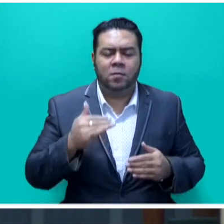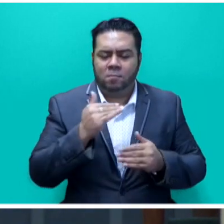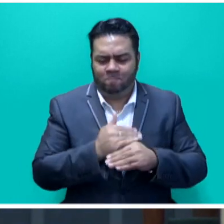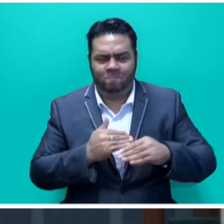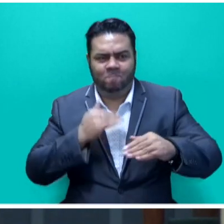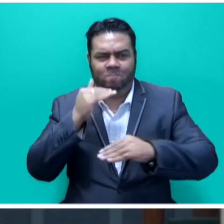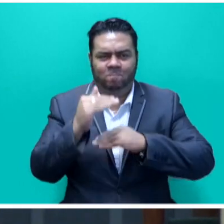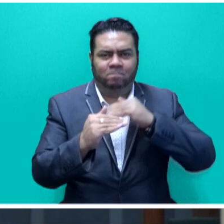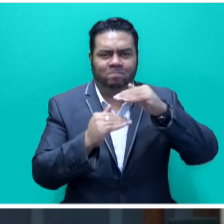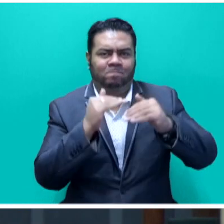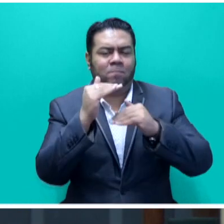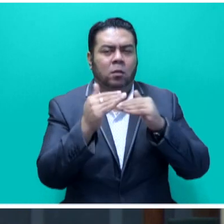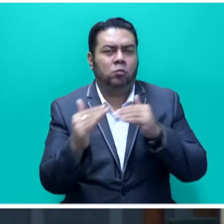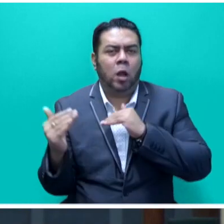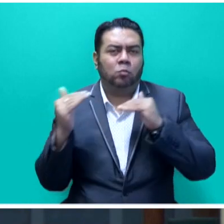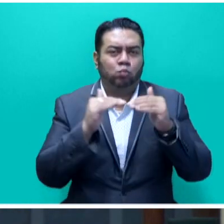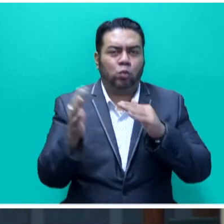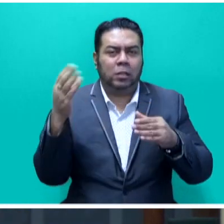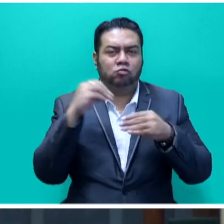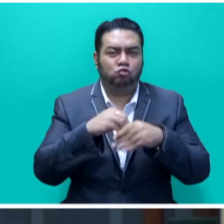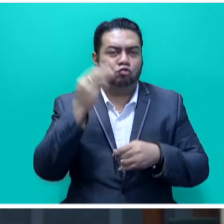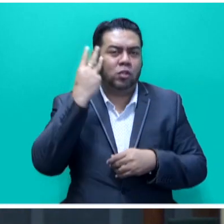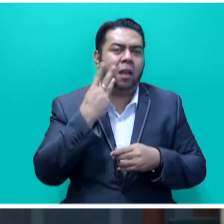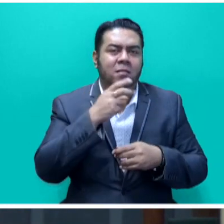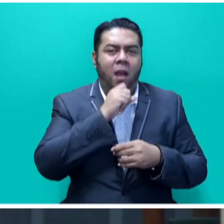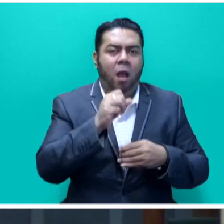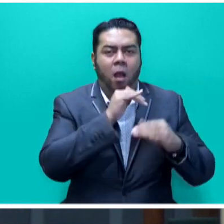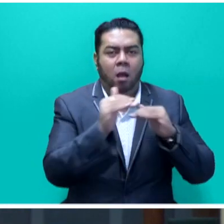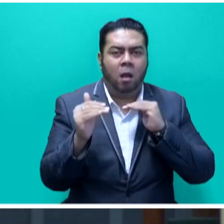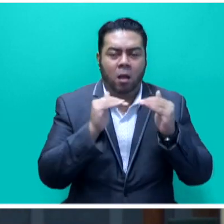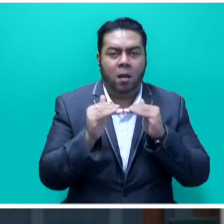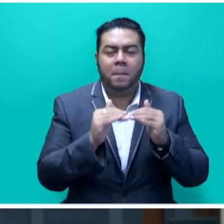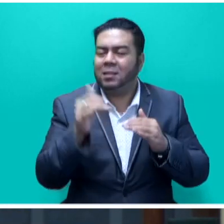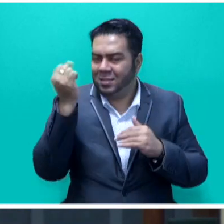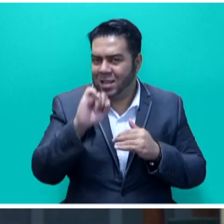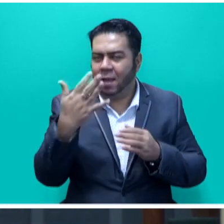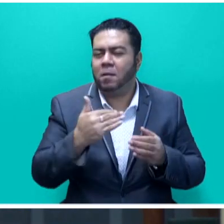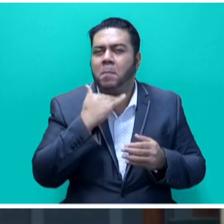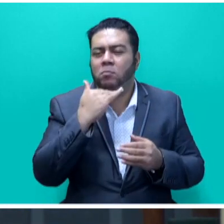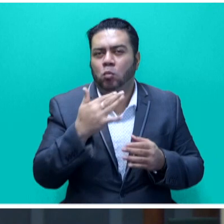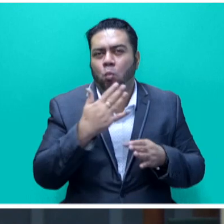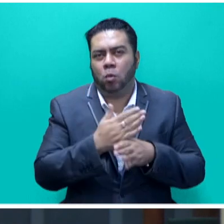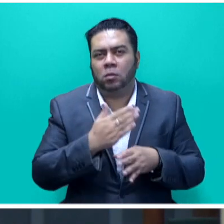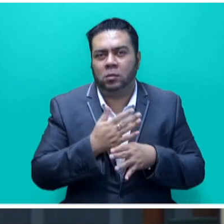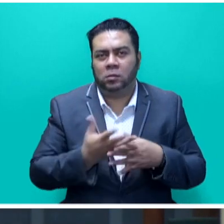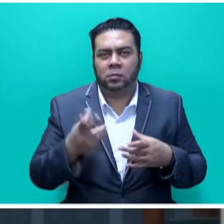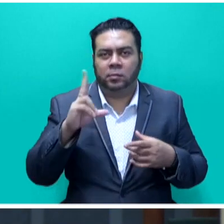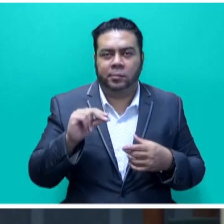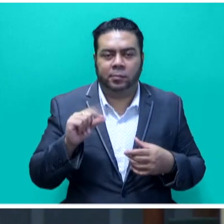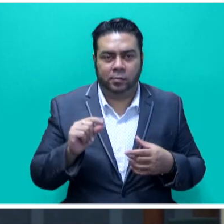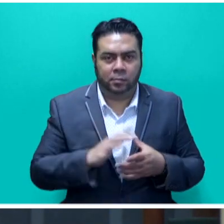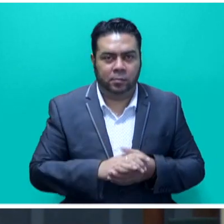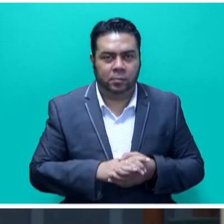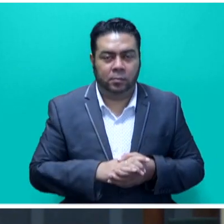in creating more gender-inclusive work environments, but there's still much work to be done. While the far-reaching benefits of diversity